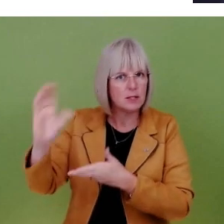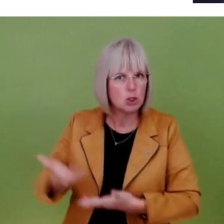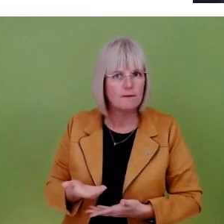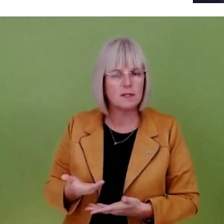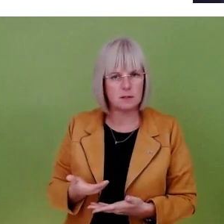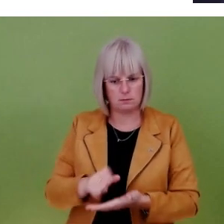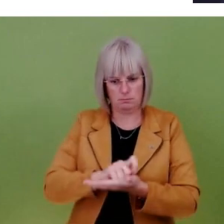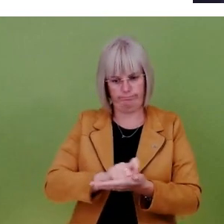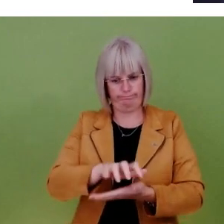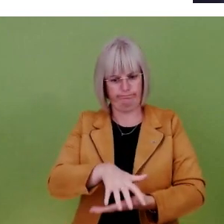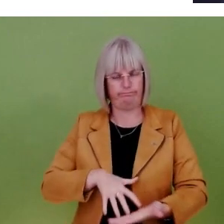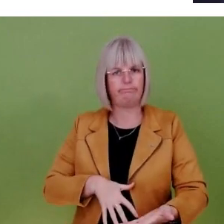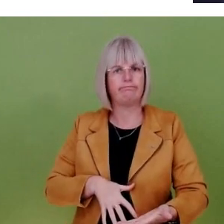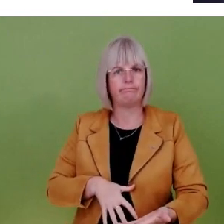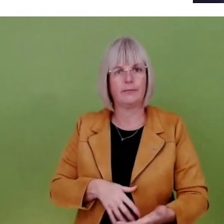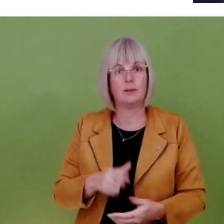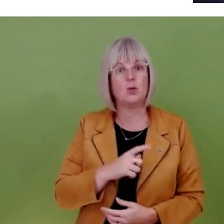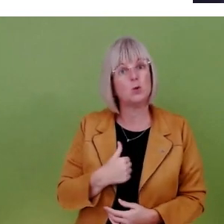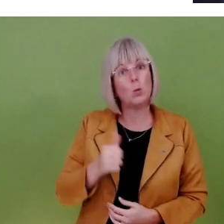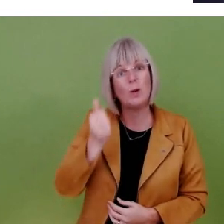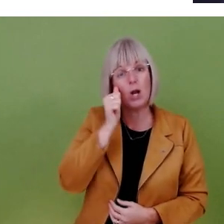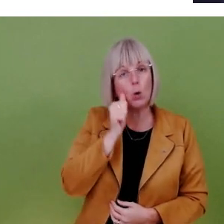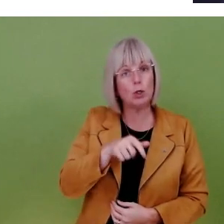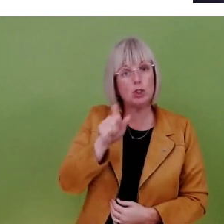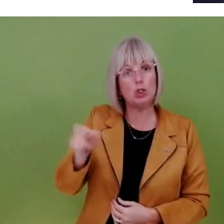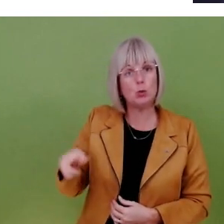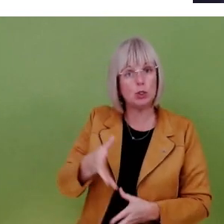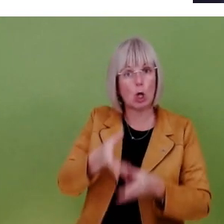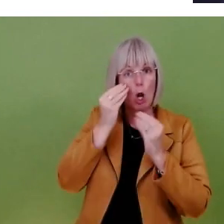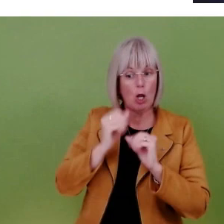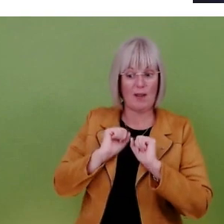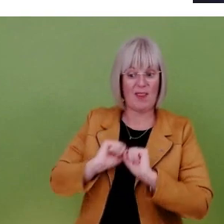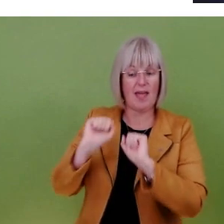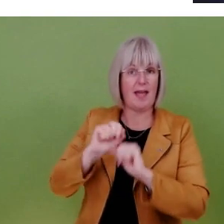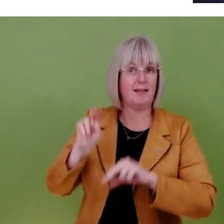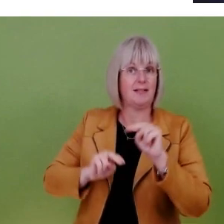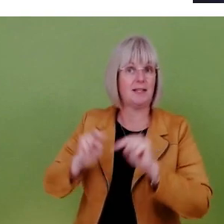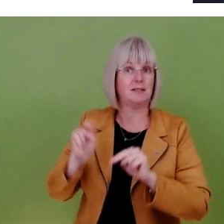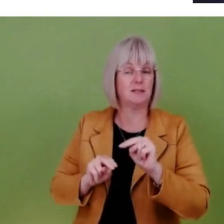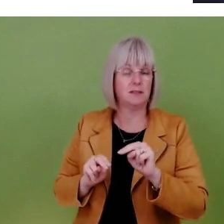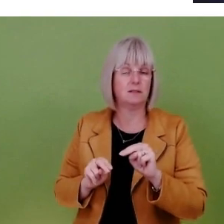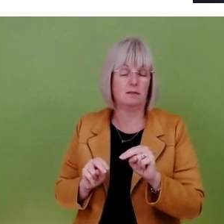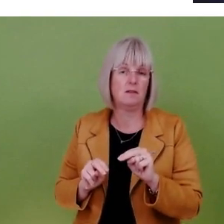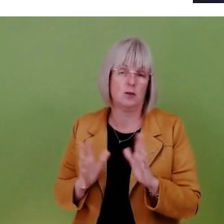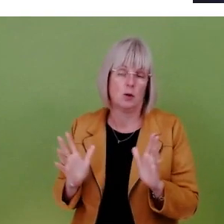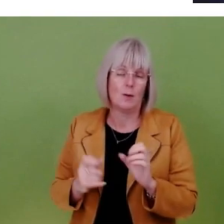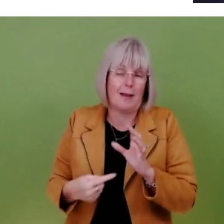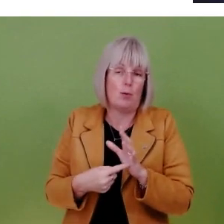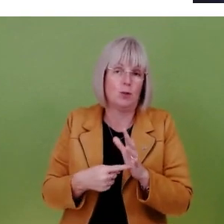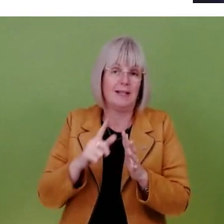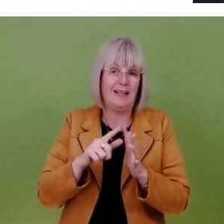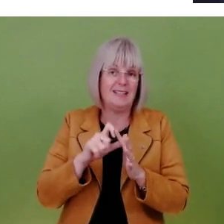know that students learn what you assess them, it's really important that issues of EDI are built into the